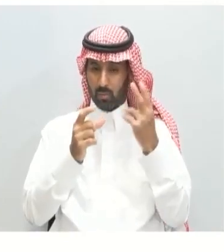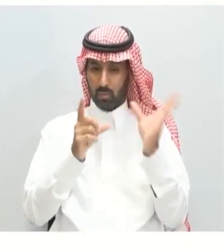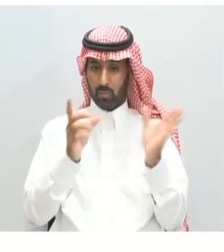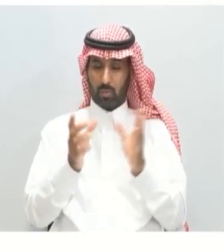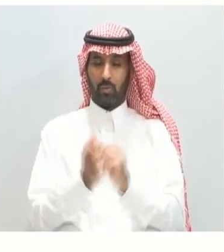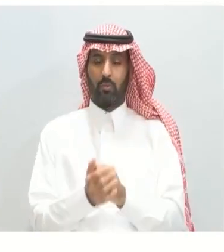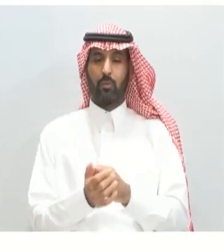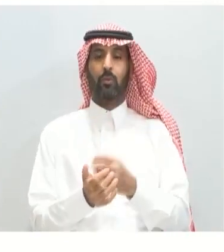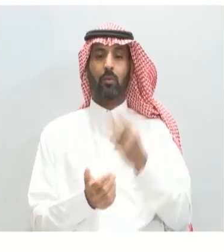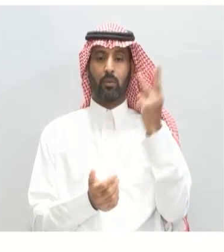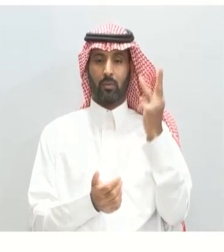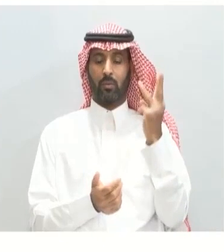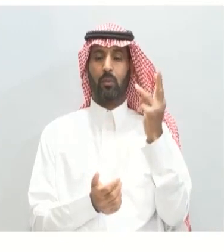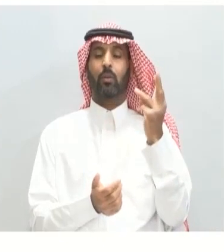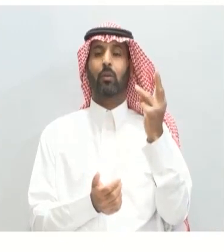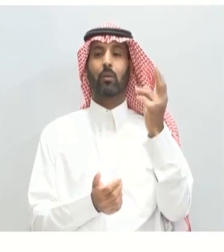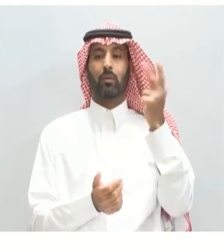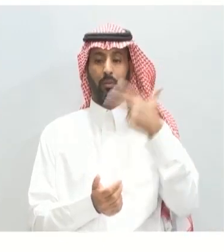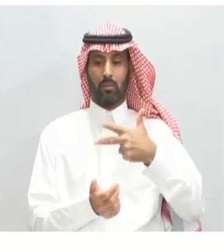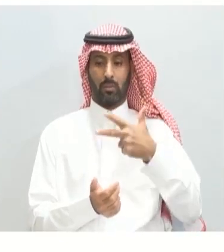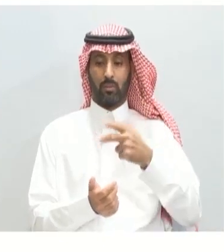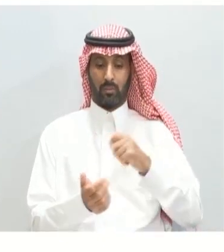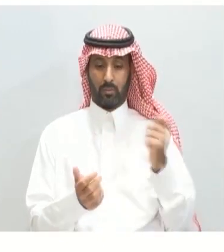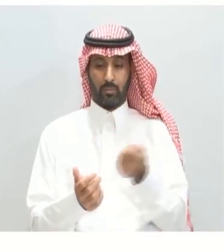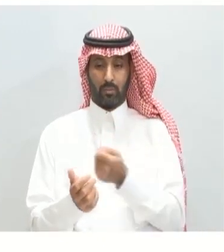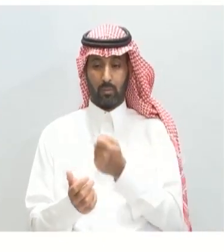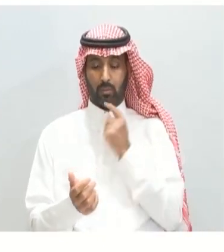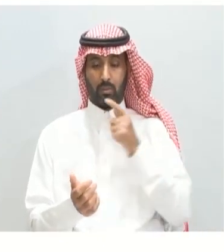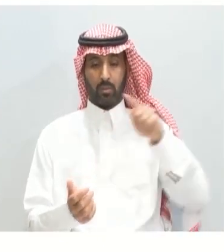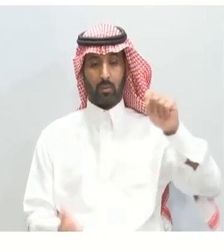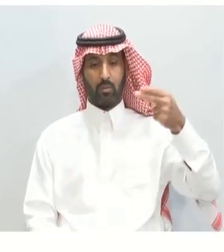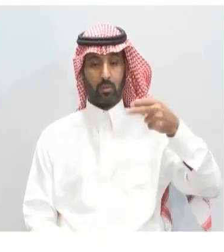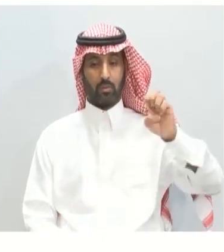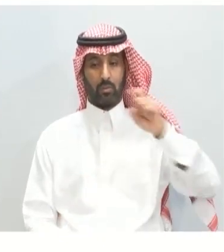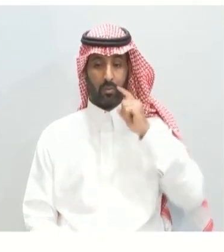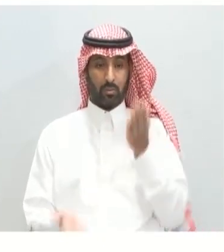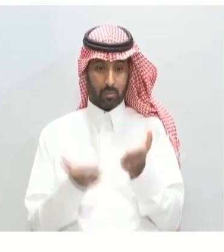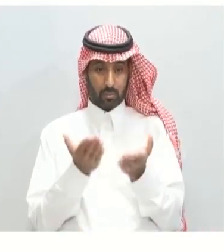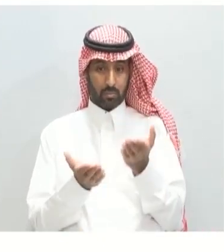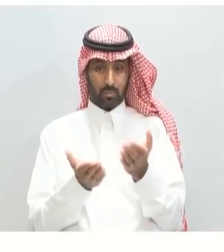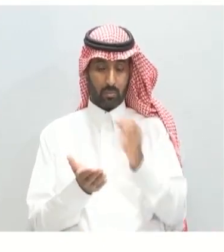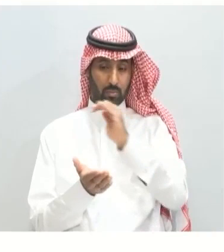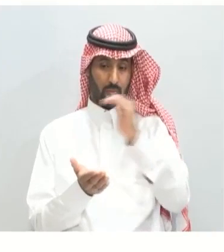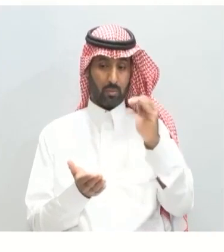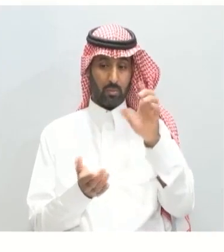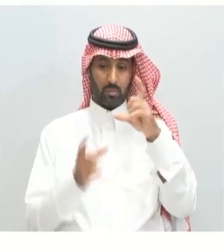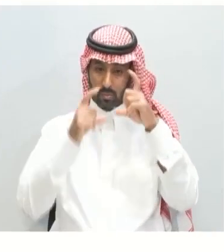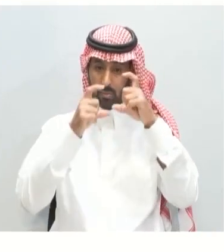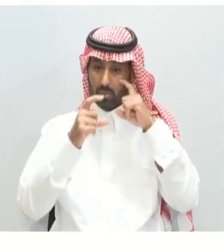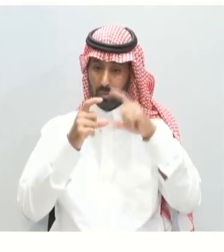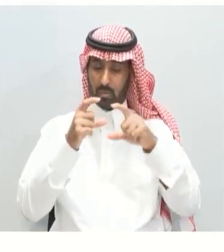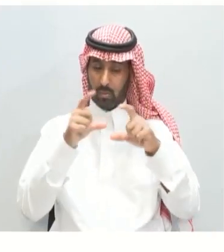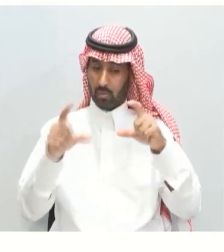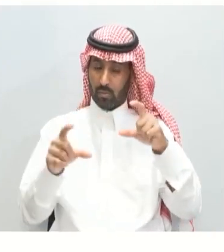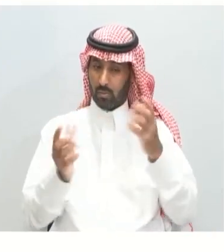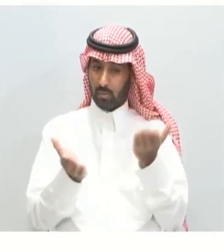now, page 83. Write two the comparative sentences for each picture. The